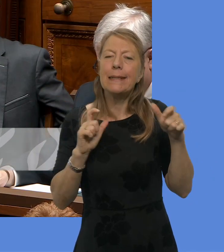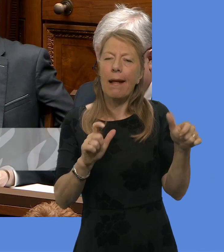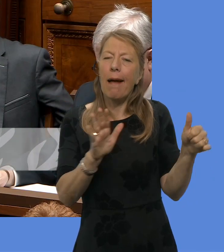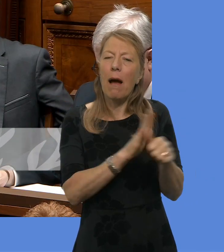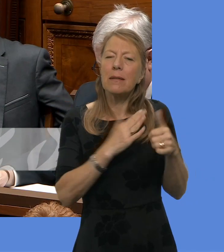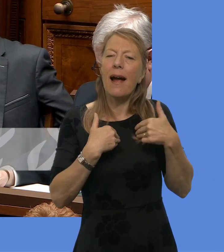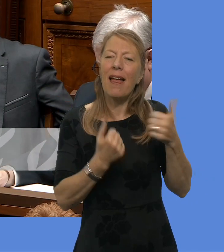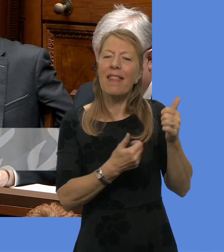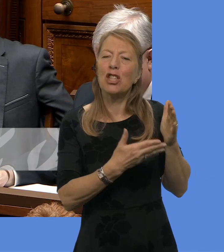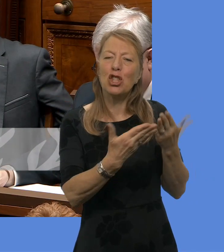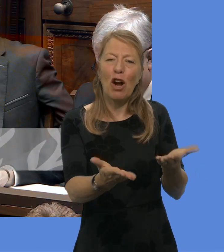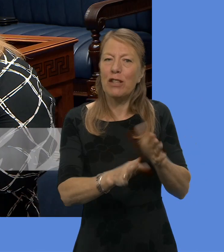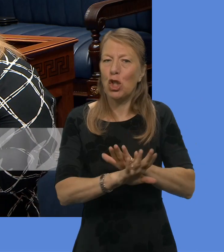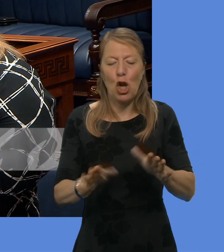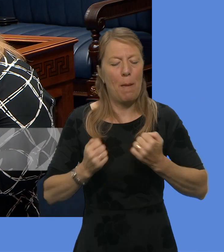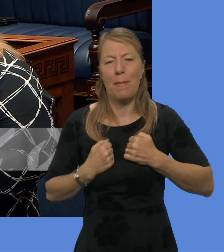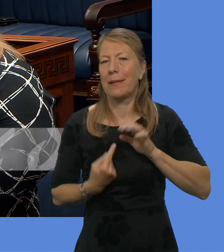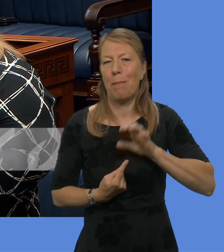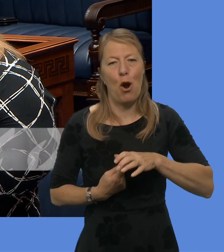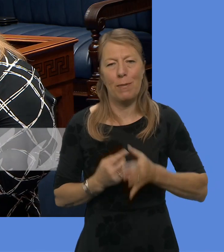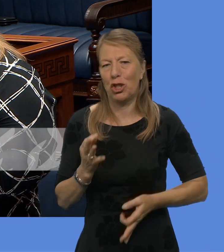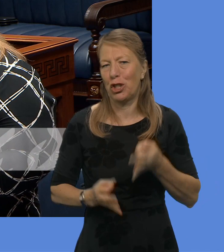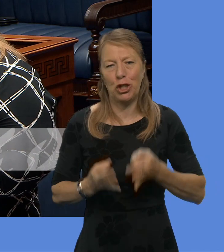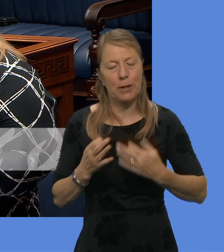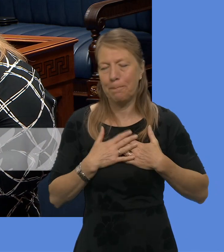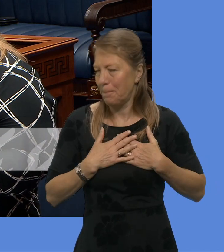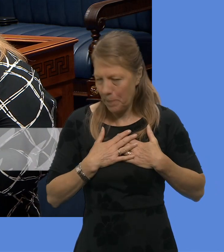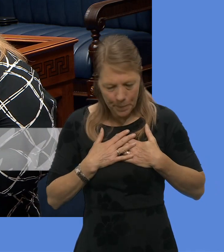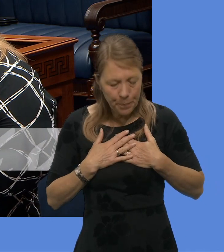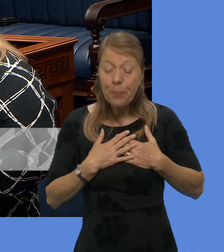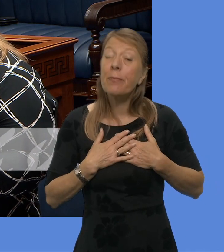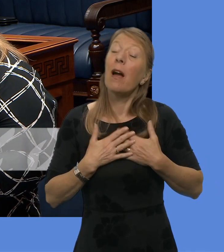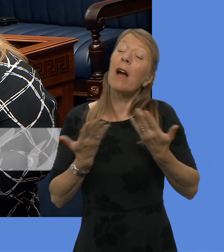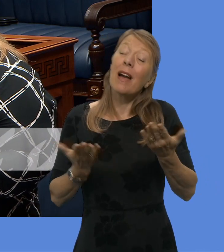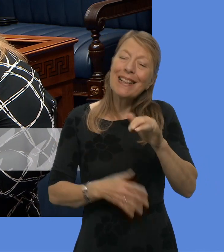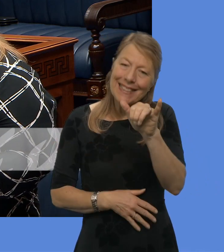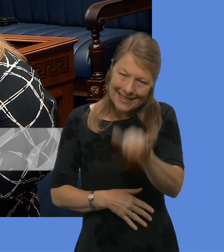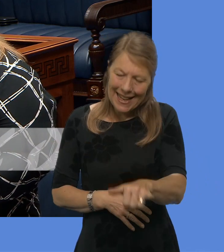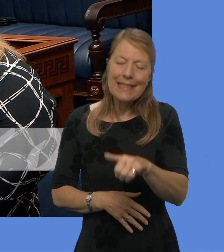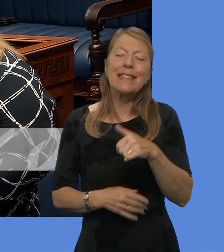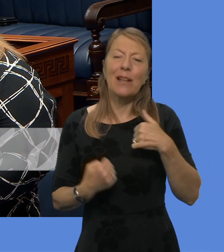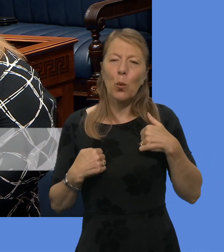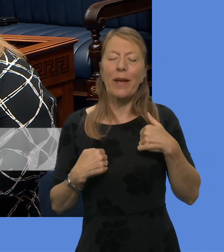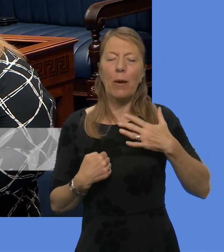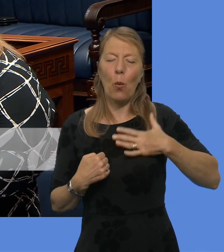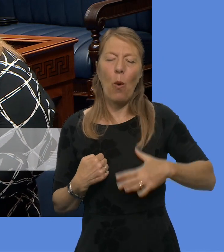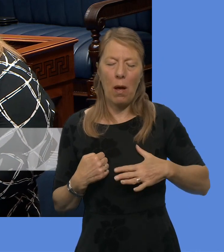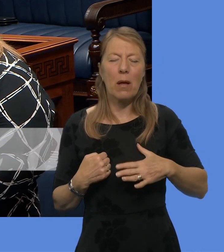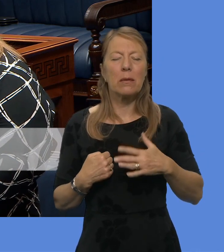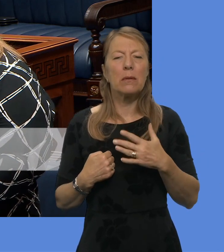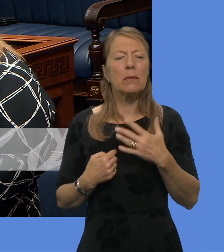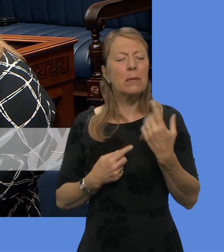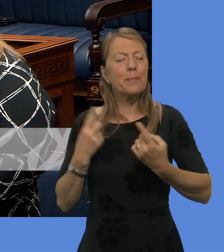the Department of Justice. What we do and what we are trying to do is offer better wraparound and supported care for those, for